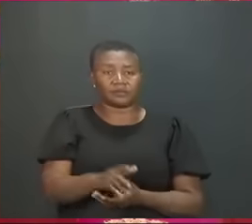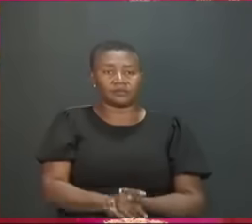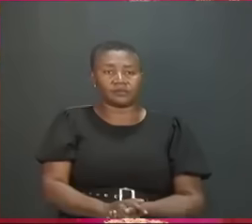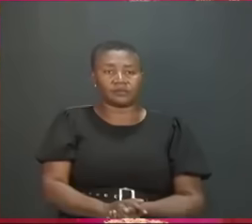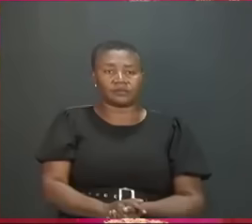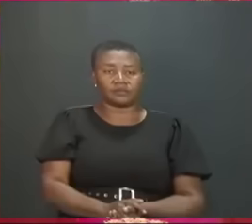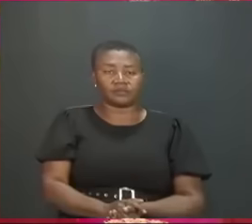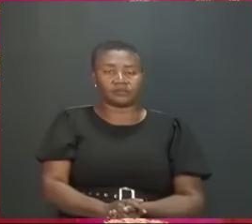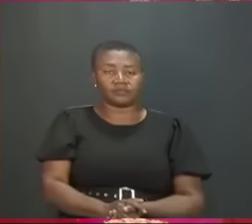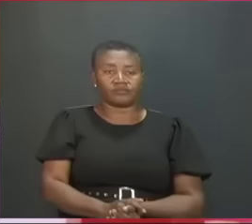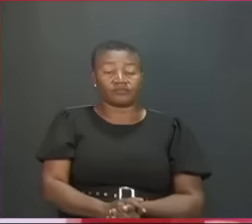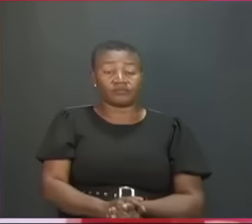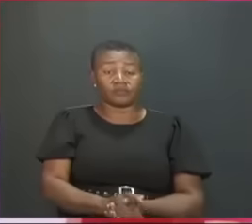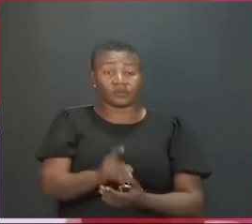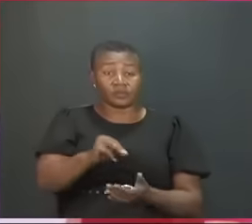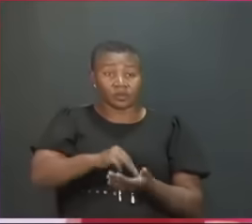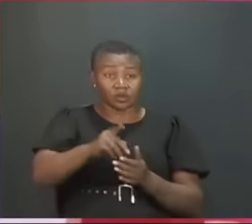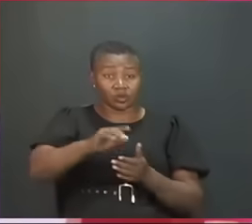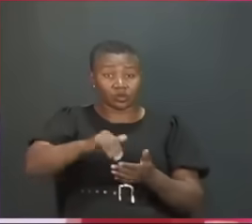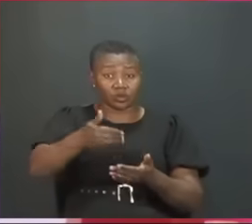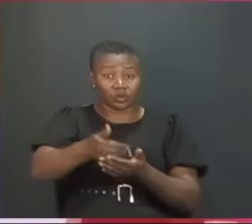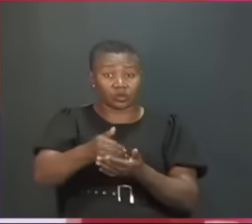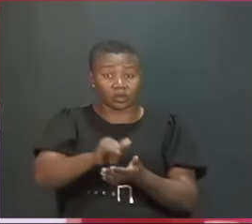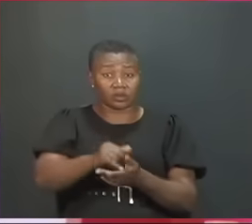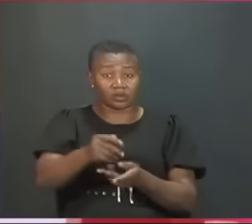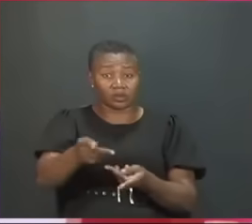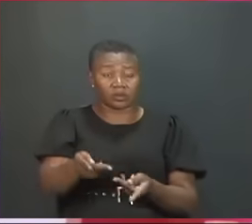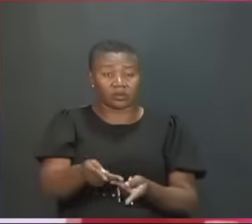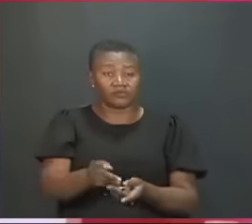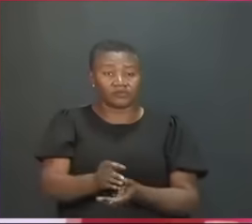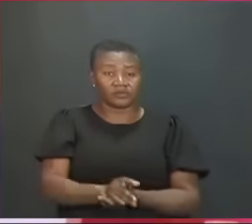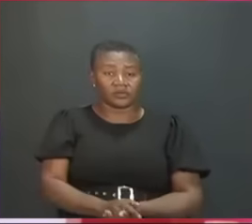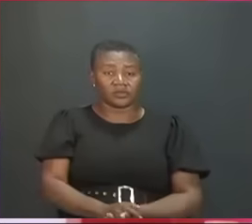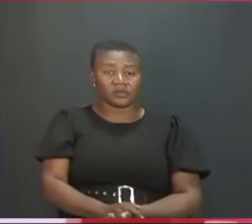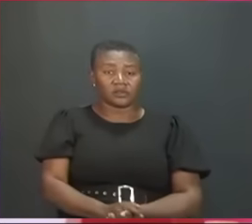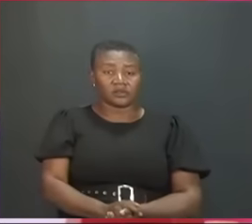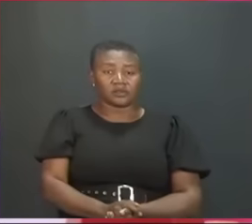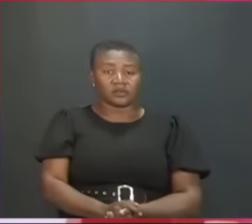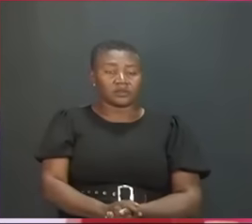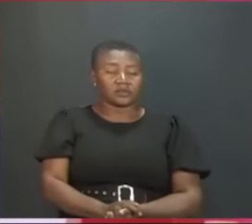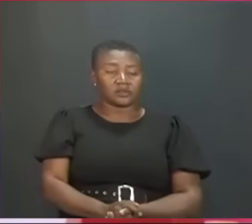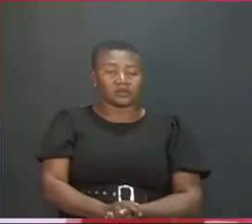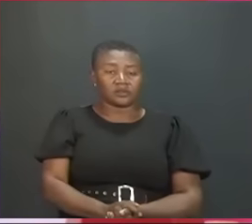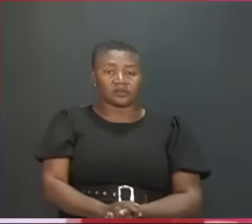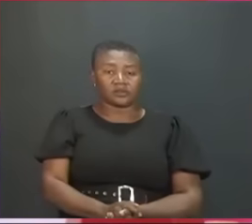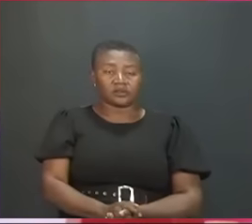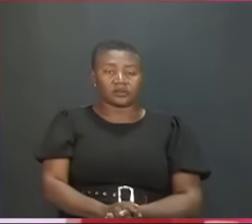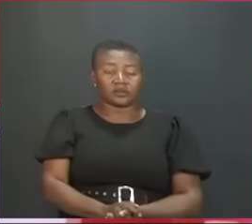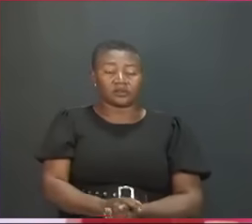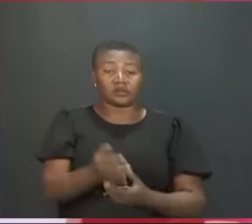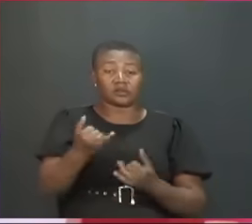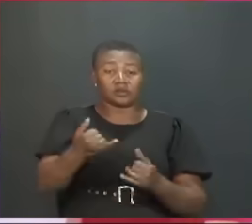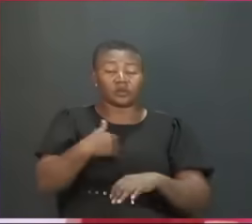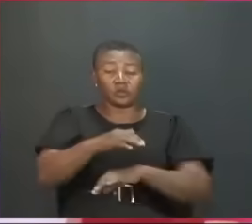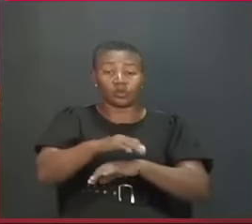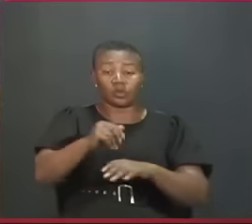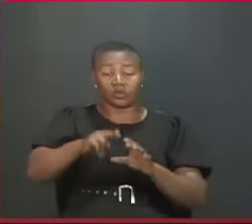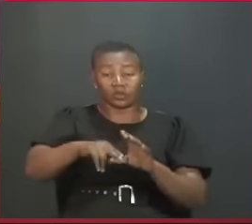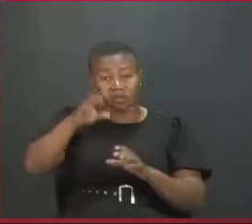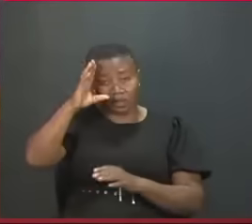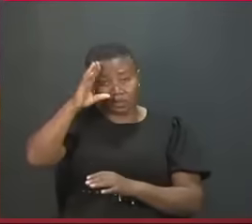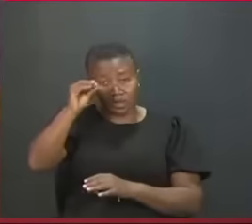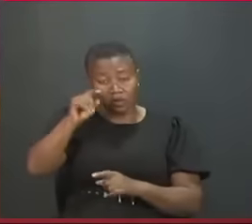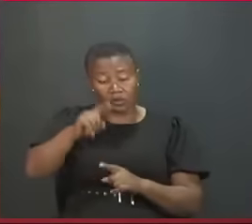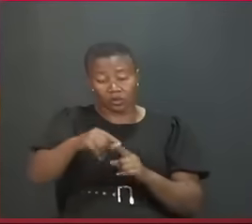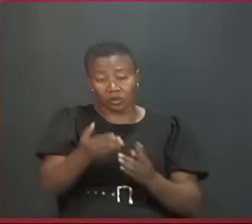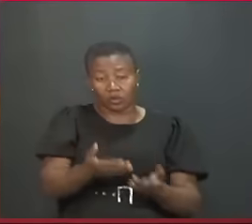that is where you've got into, then I'll call on the chairman of the committee to move